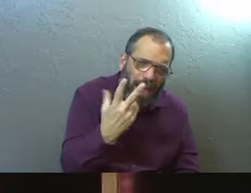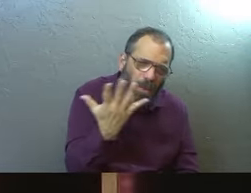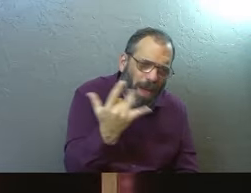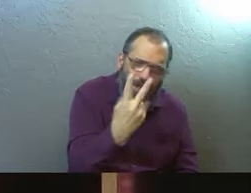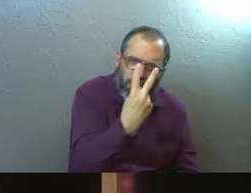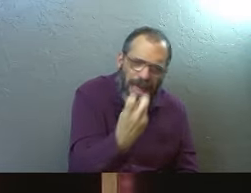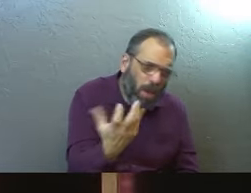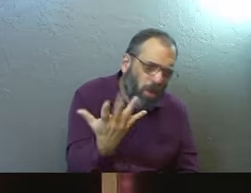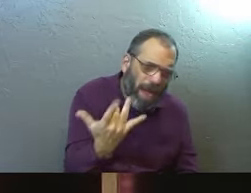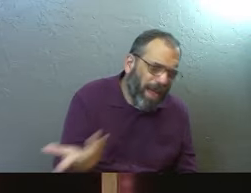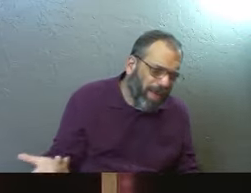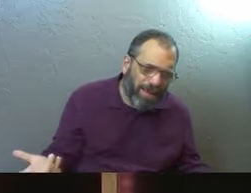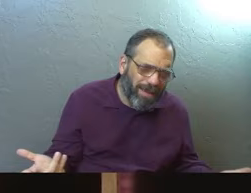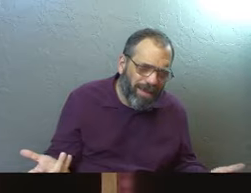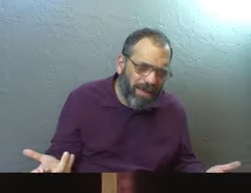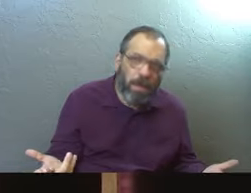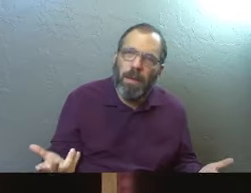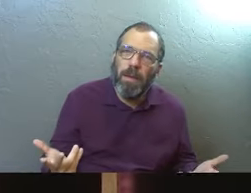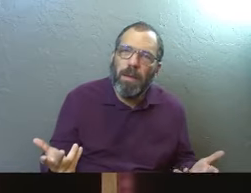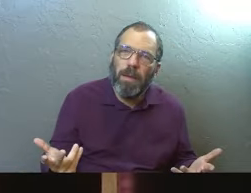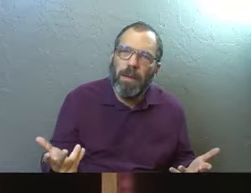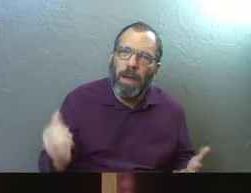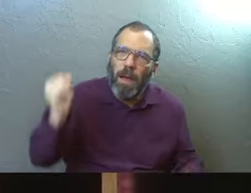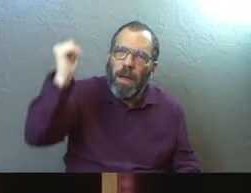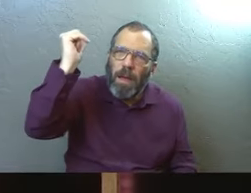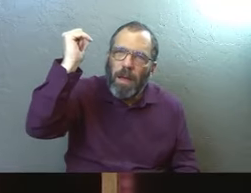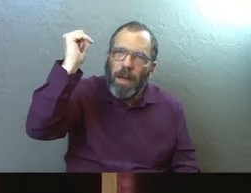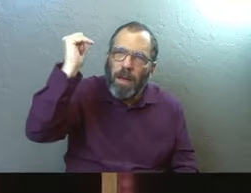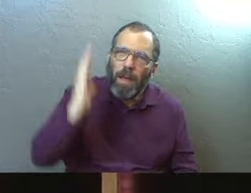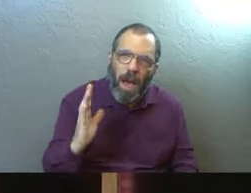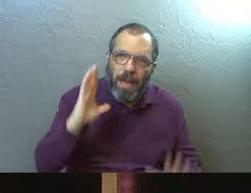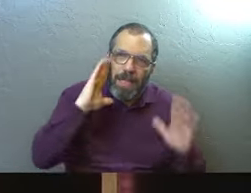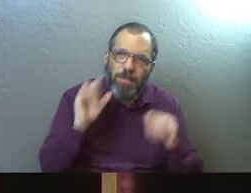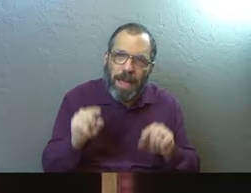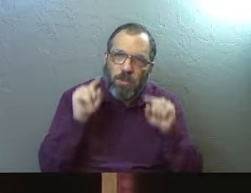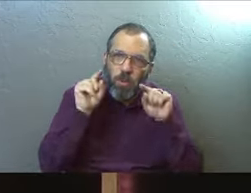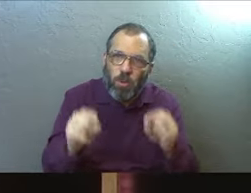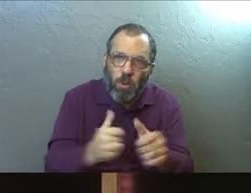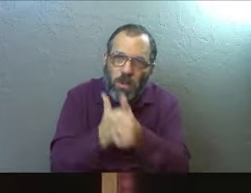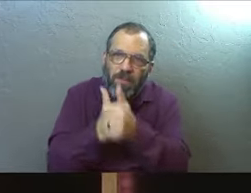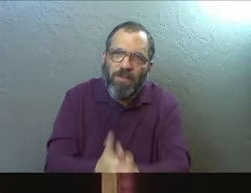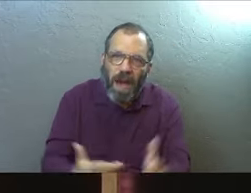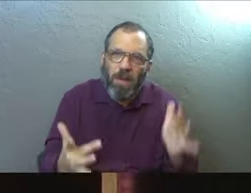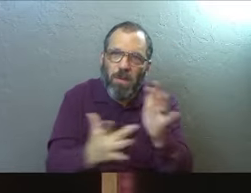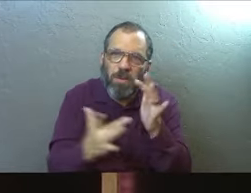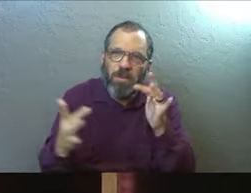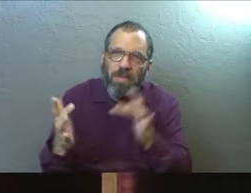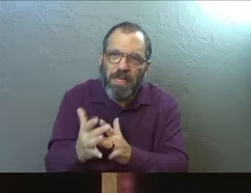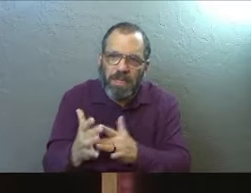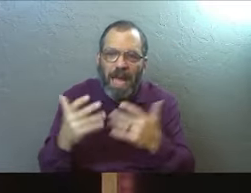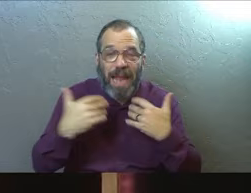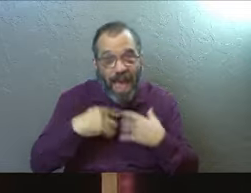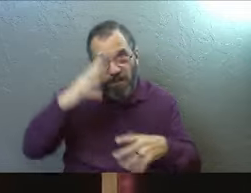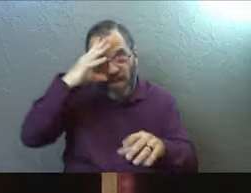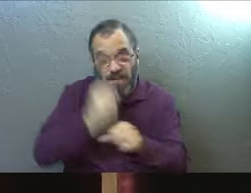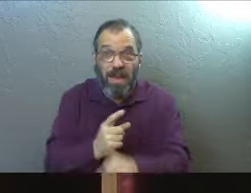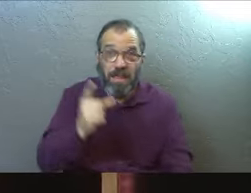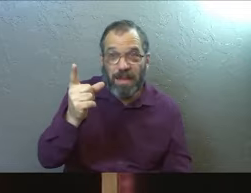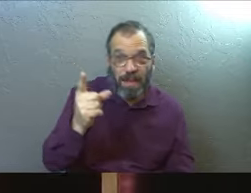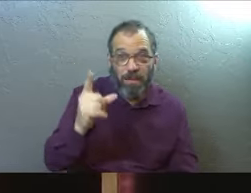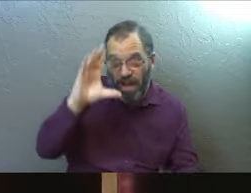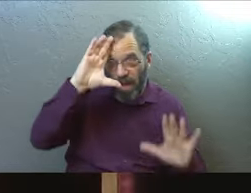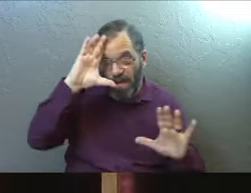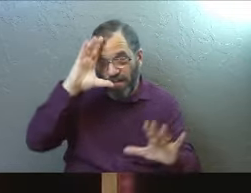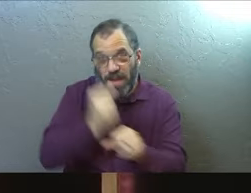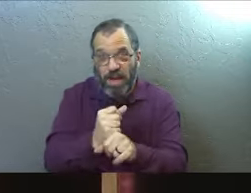Peter? Because God expects Jesus followers to follow Jesus. And he expects us to have faith in him. He